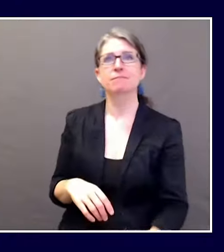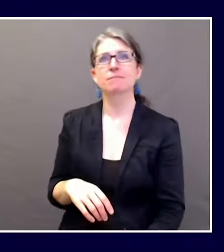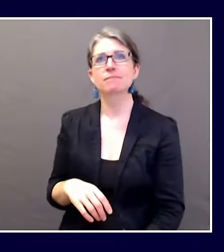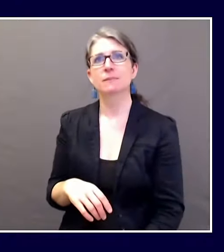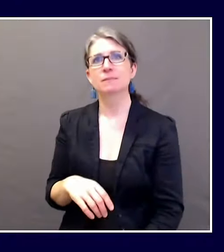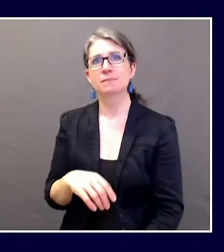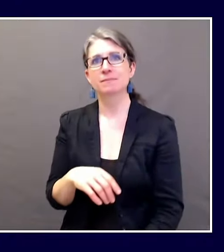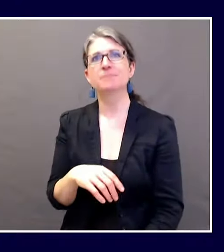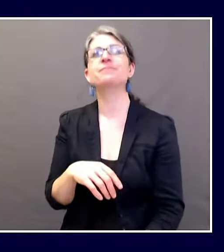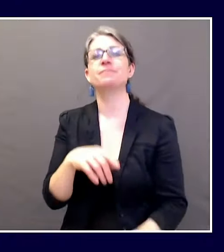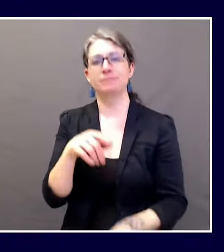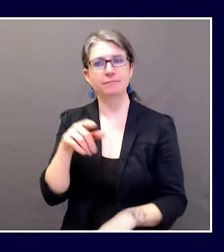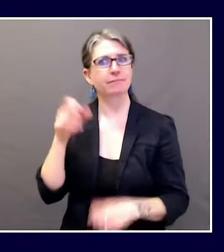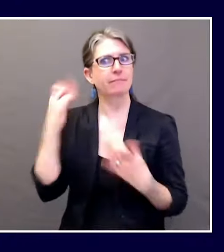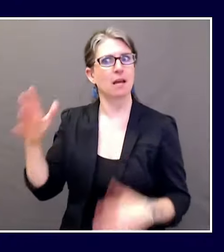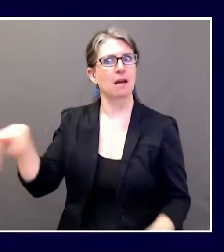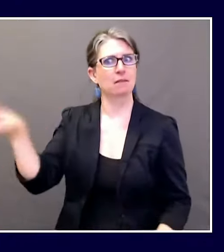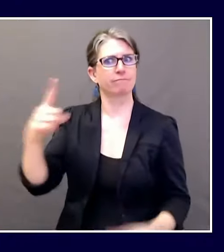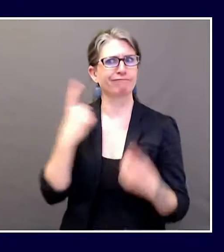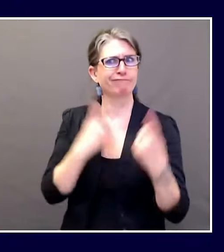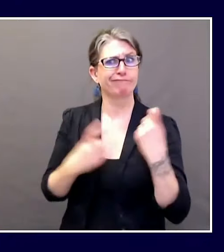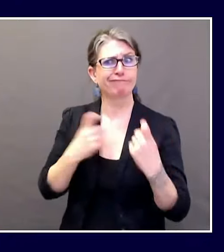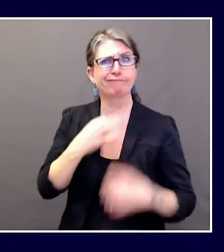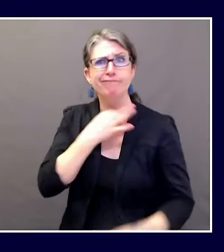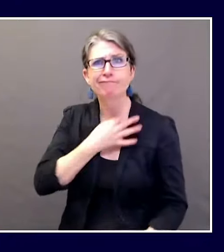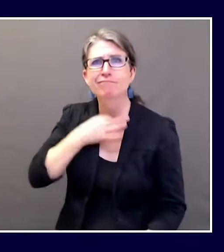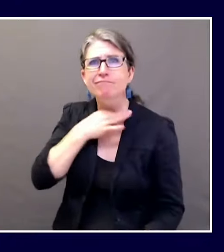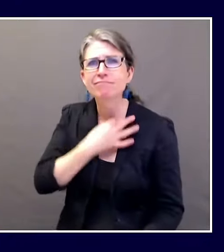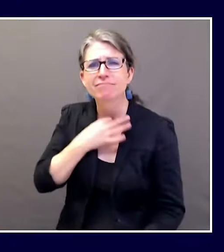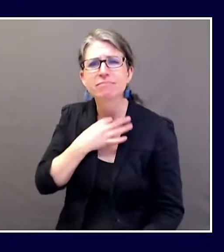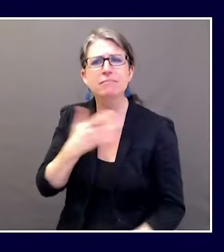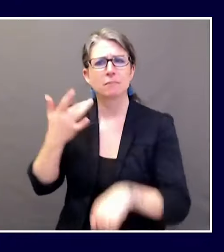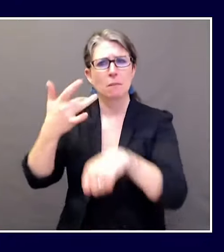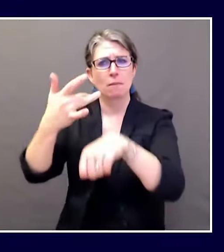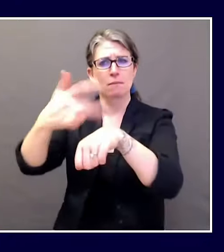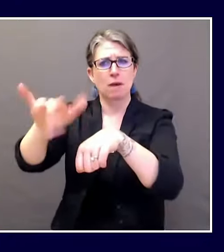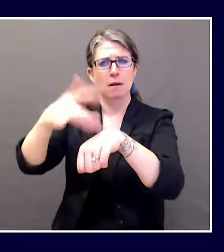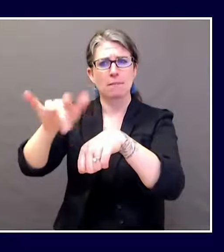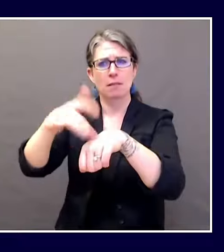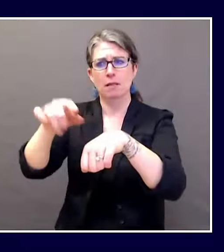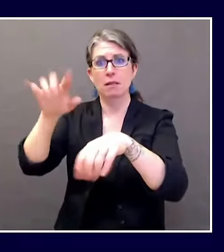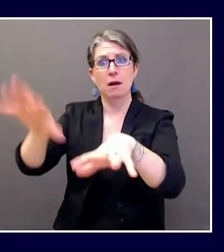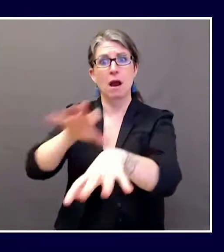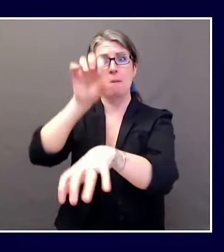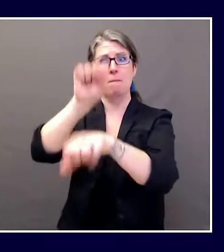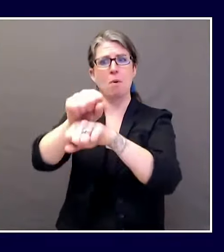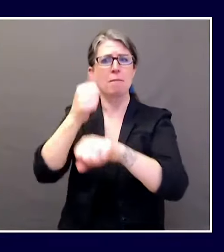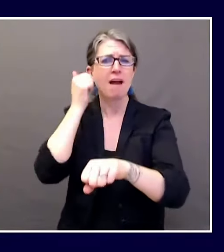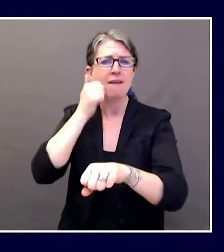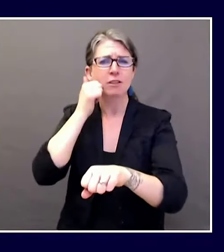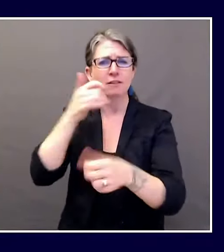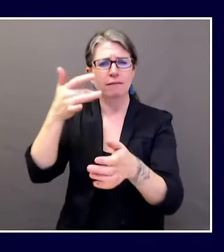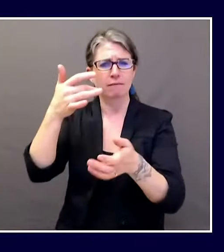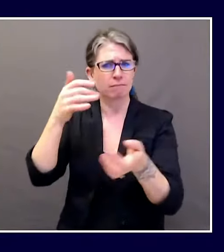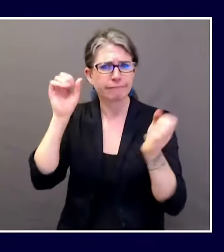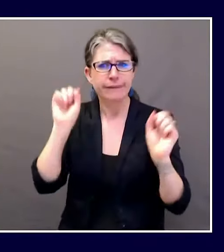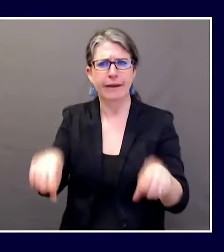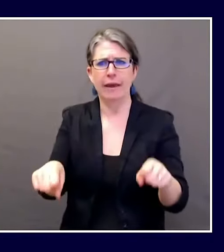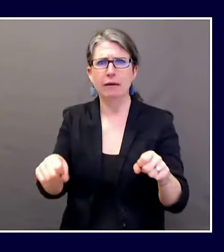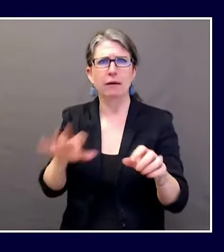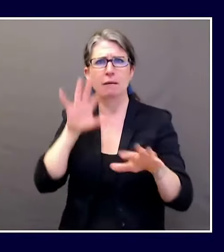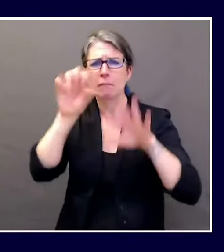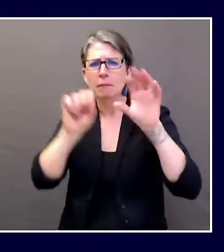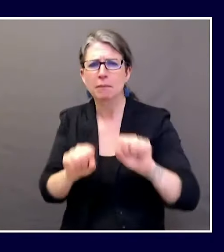been available. It sounds like, and I'm hoping maybe you can provide a little bit of clarity, that a lot of locations